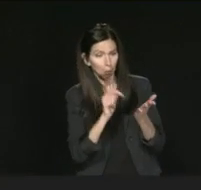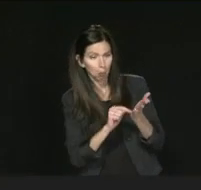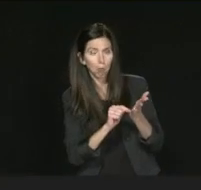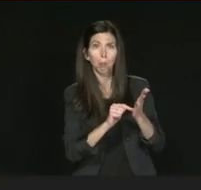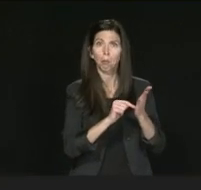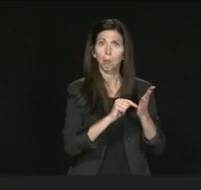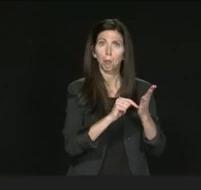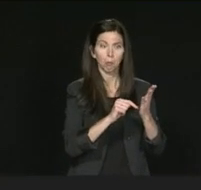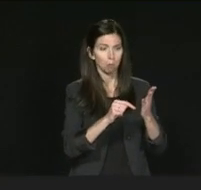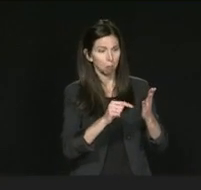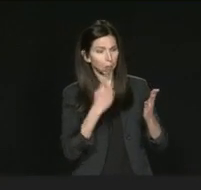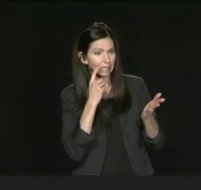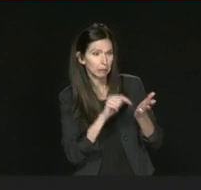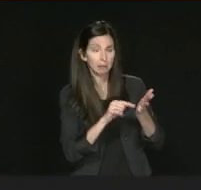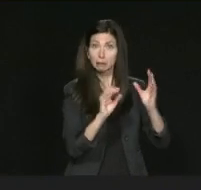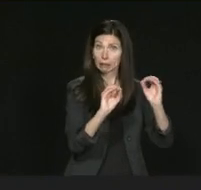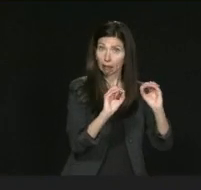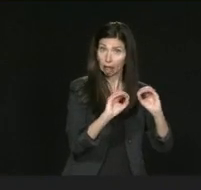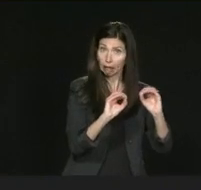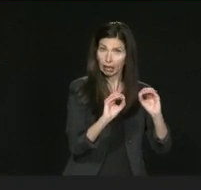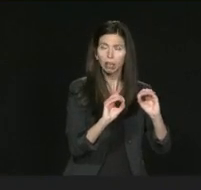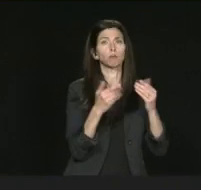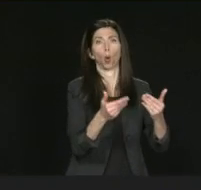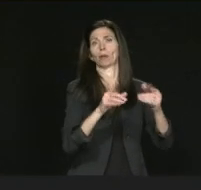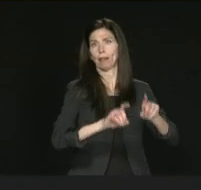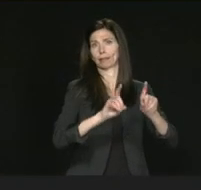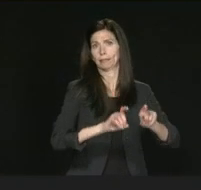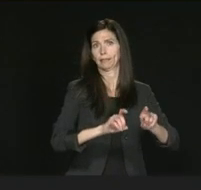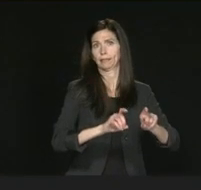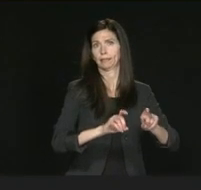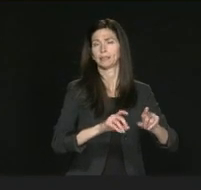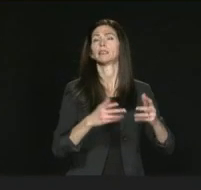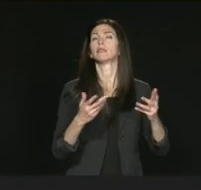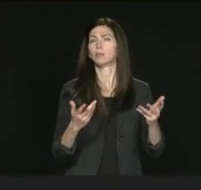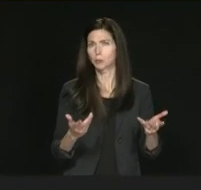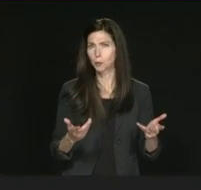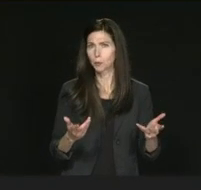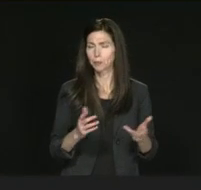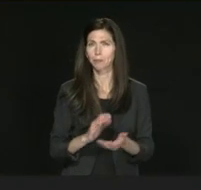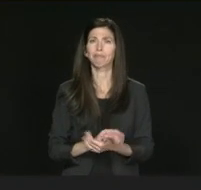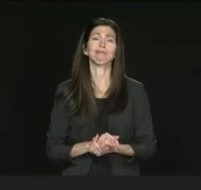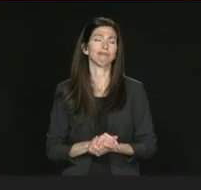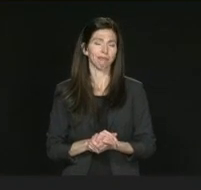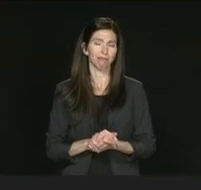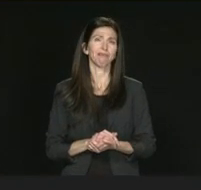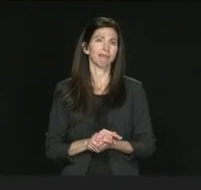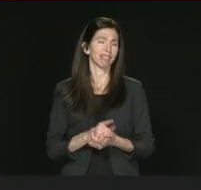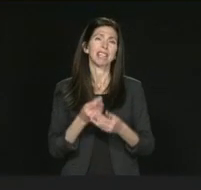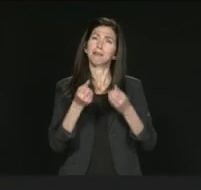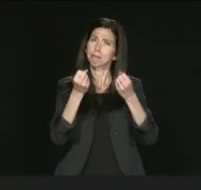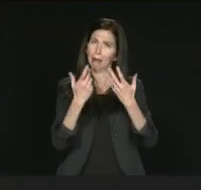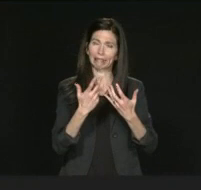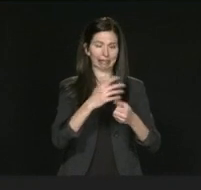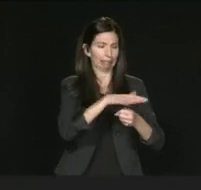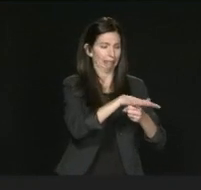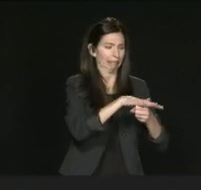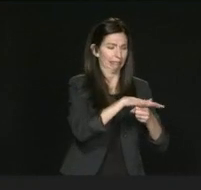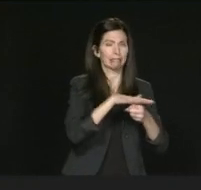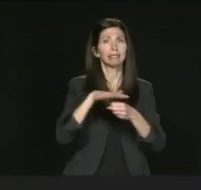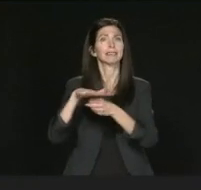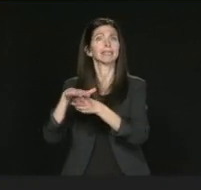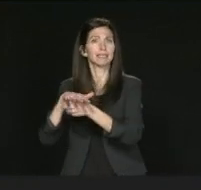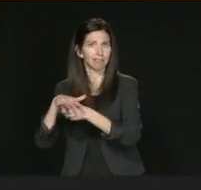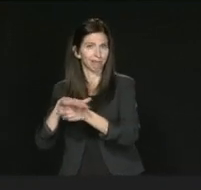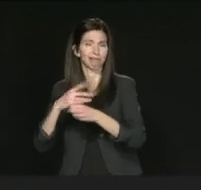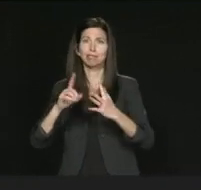have a few symptoms. So for sure that many jurisdictions now are opening up clinics where people with, you know,